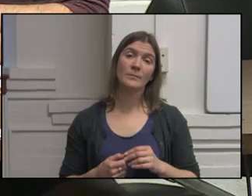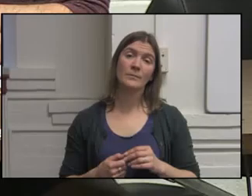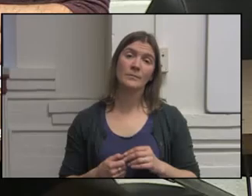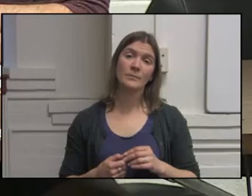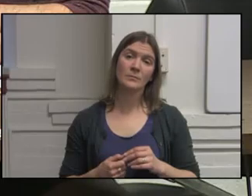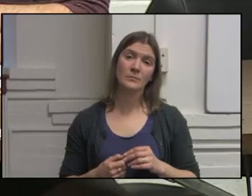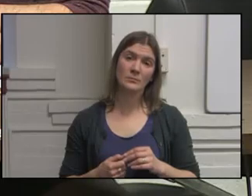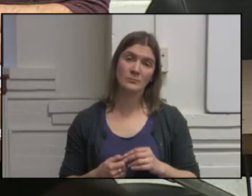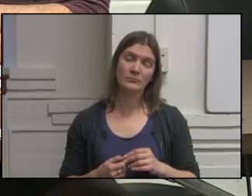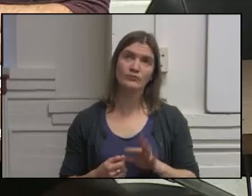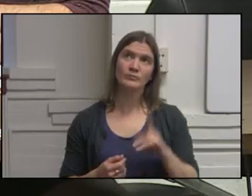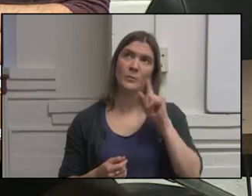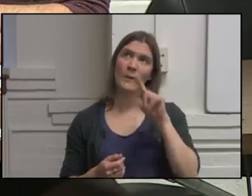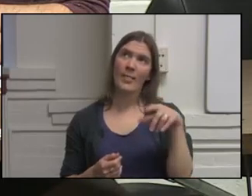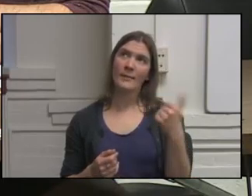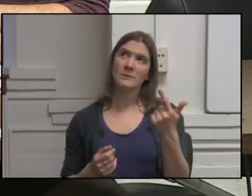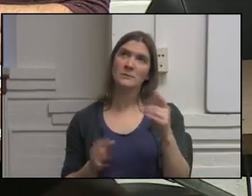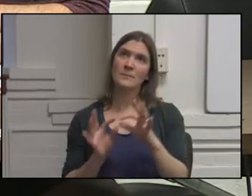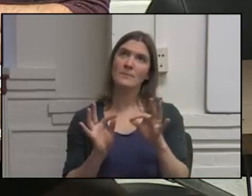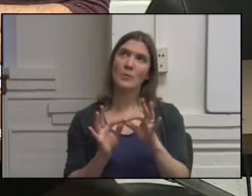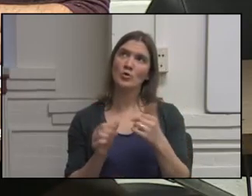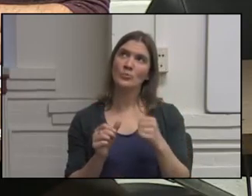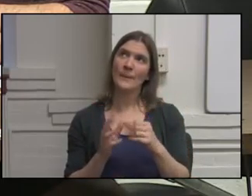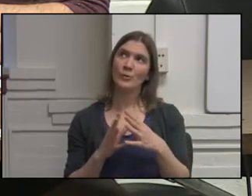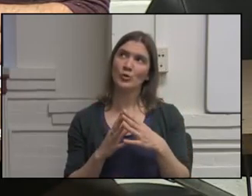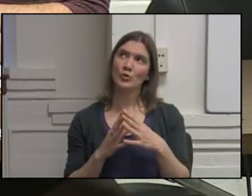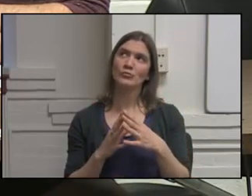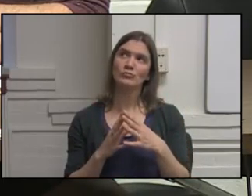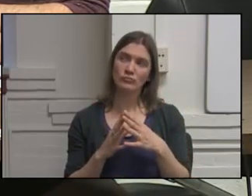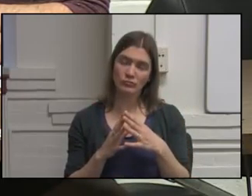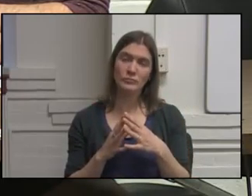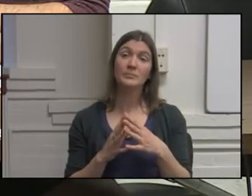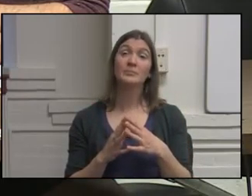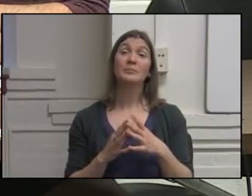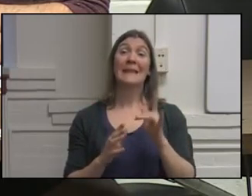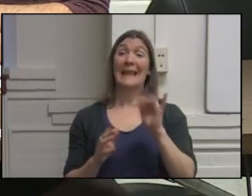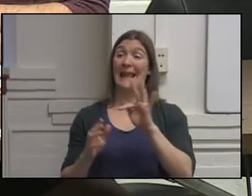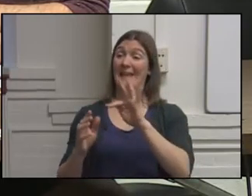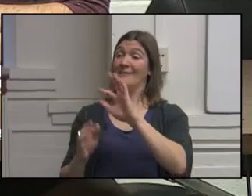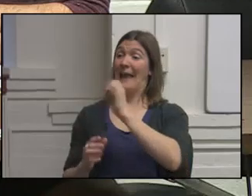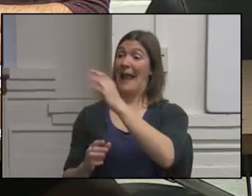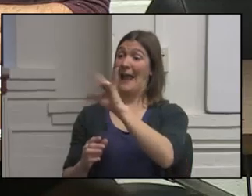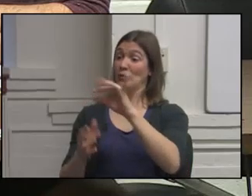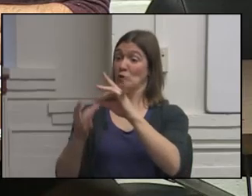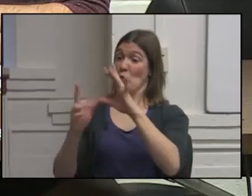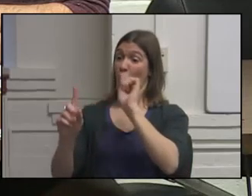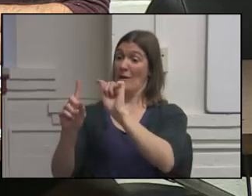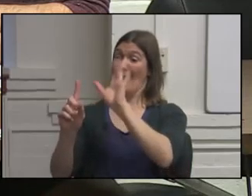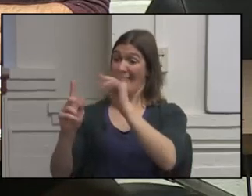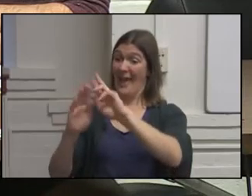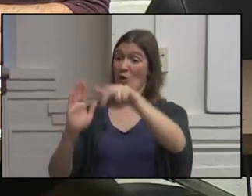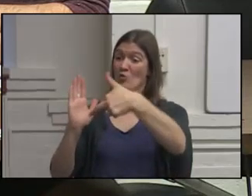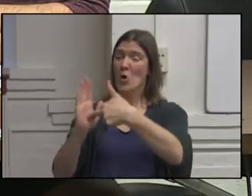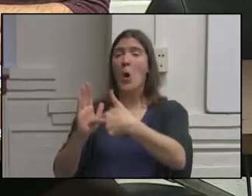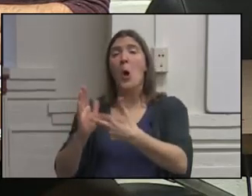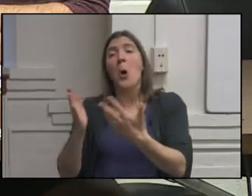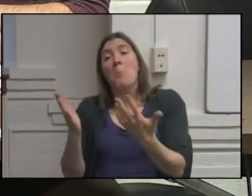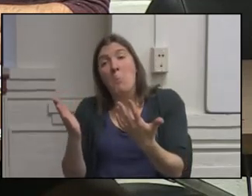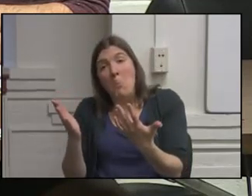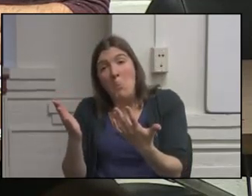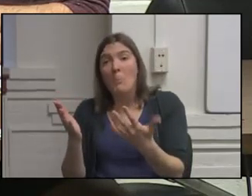I think the other thing to keep in mind is that an energy coordinator may be able to